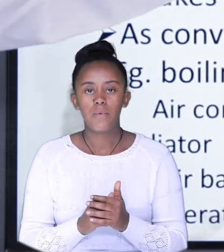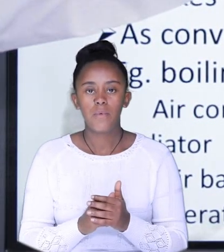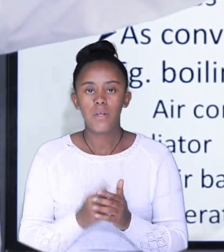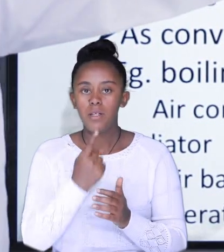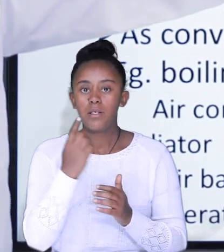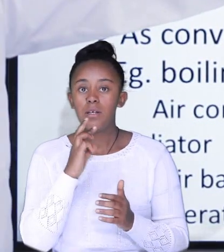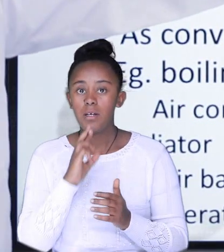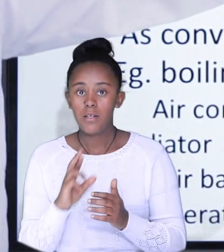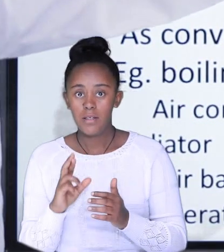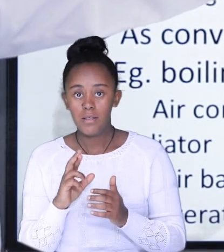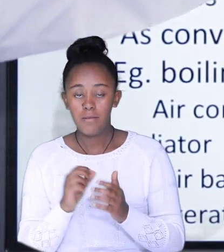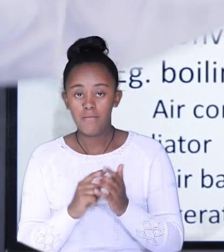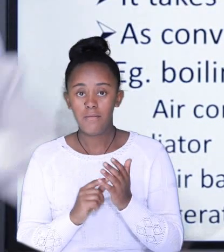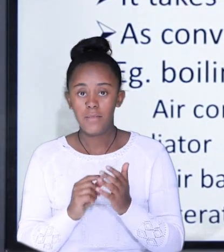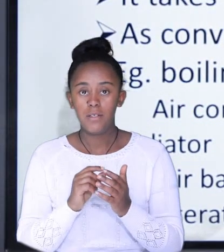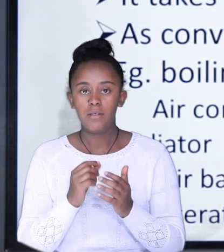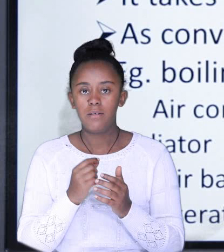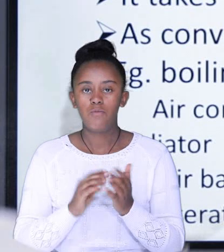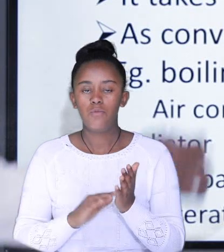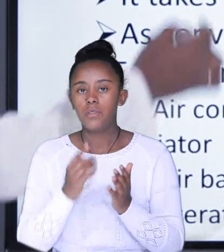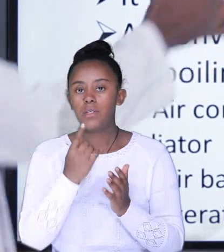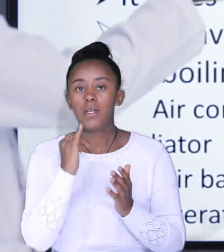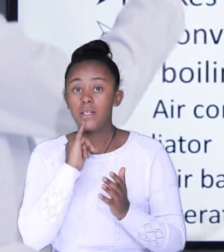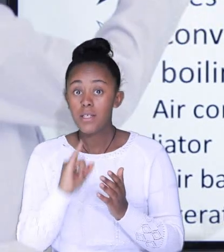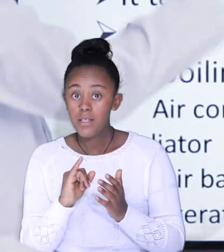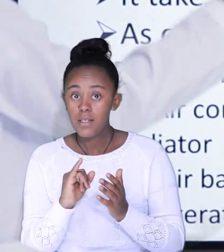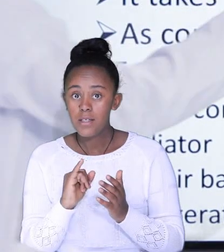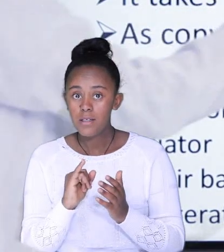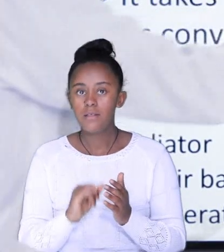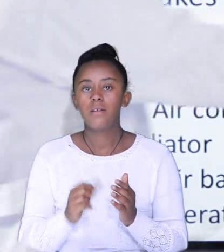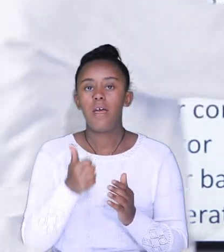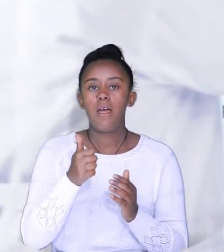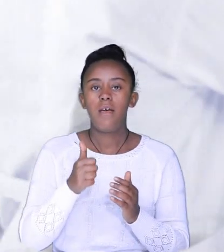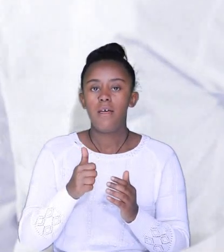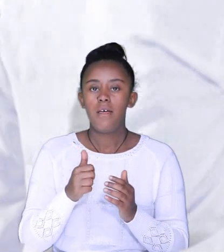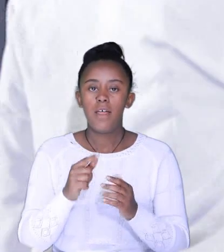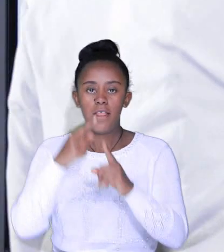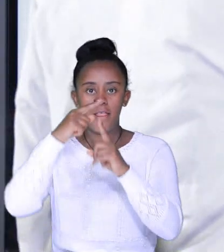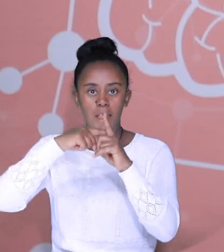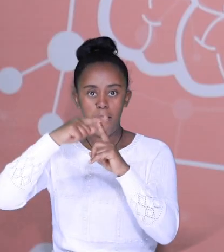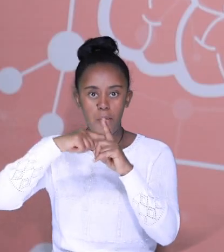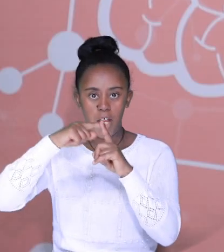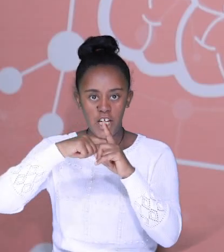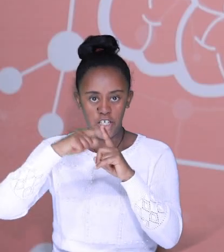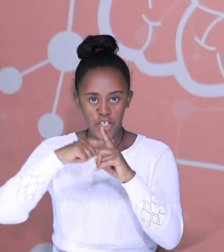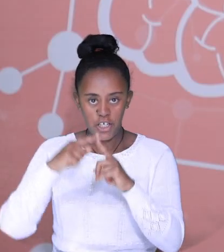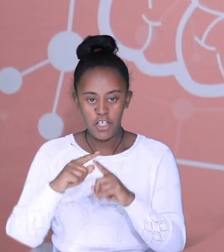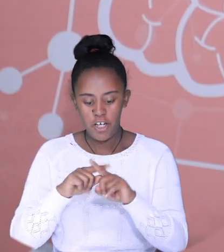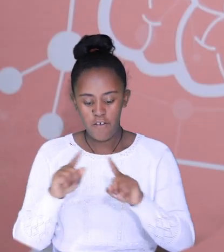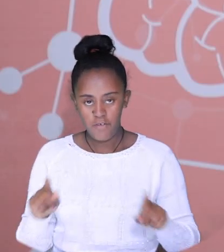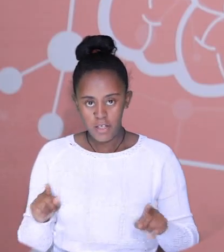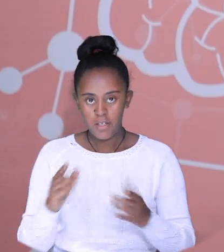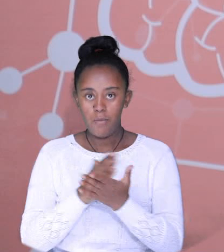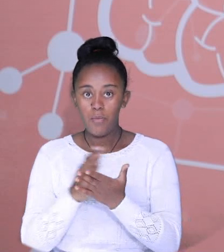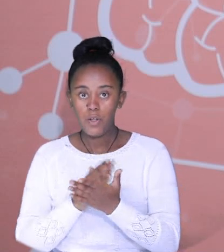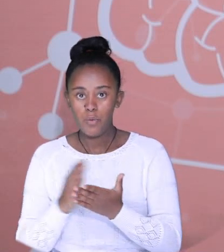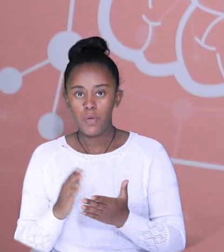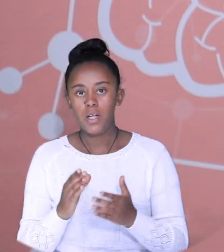There is temperature difference between liquid and gas. There is a temperature difference between liquid and